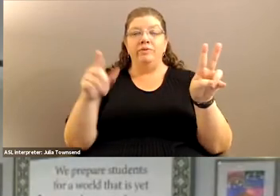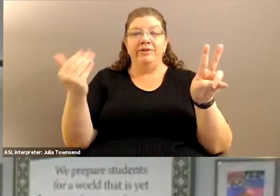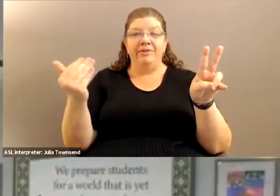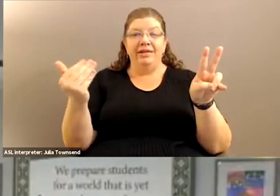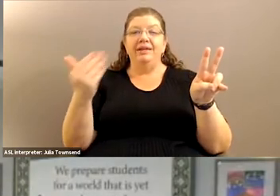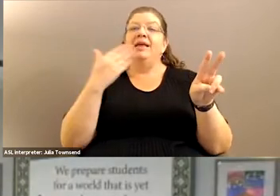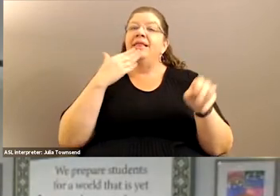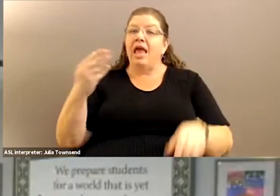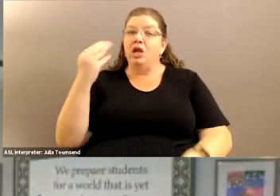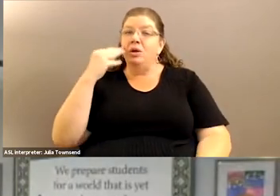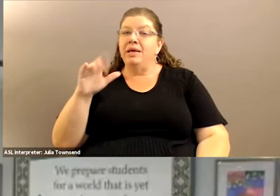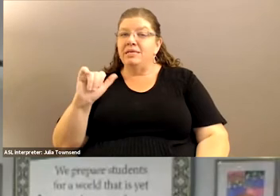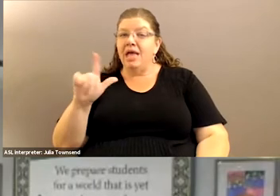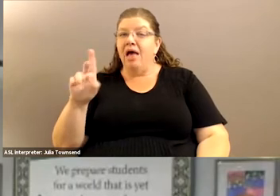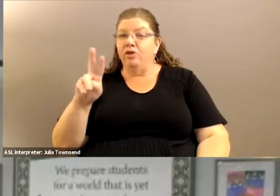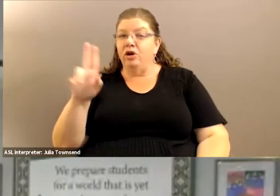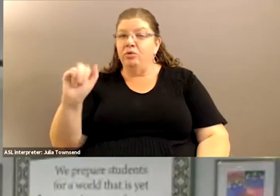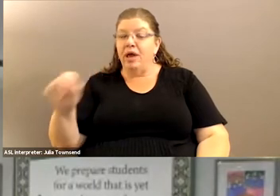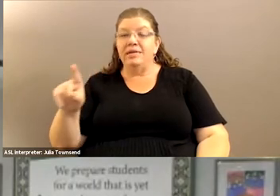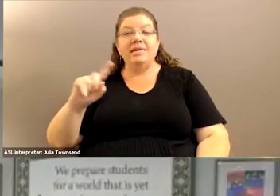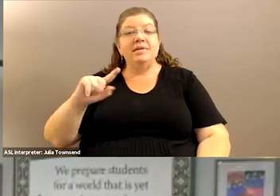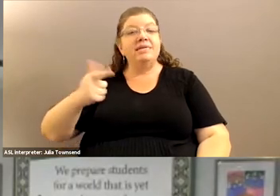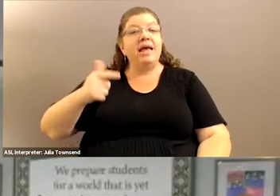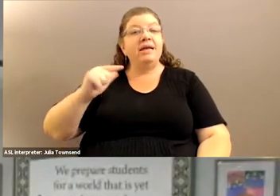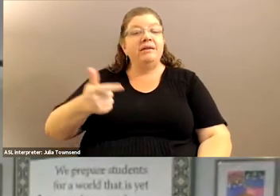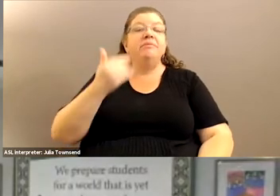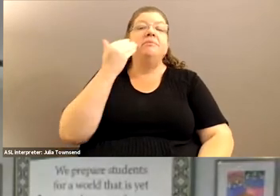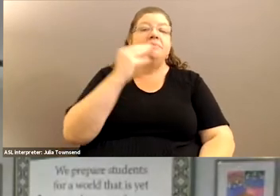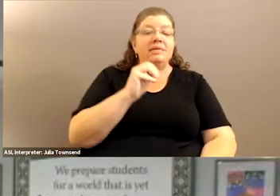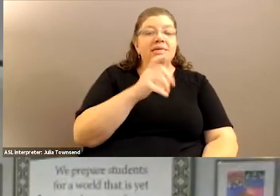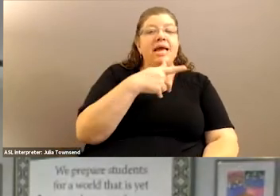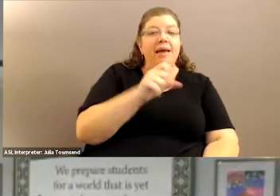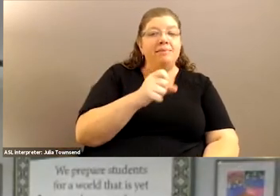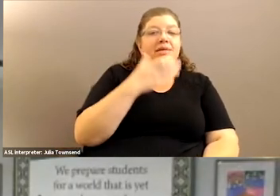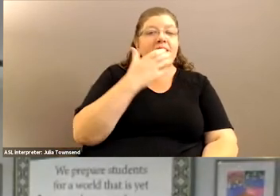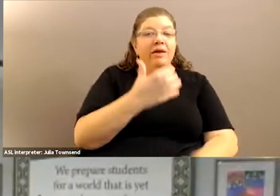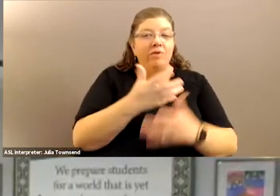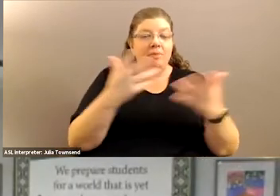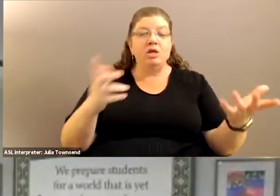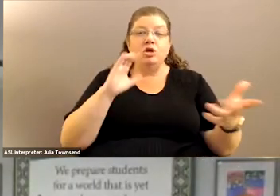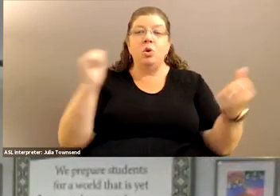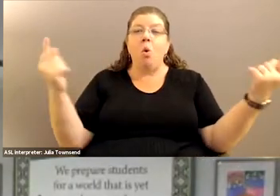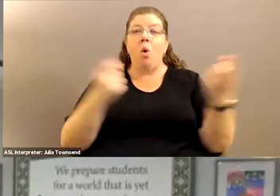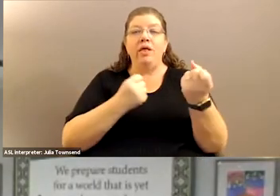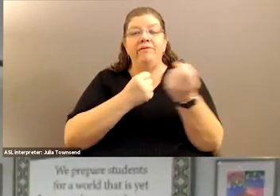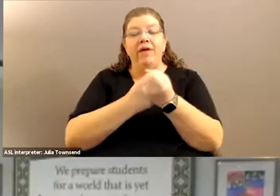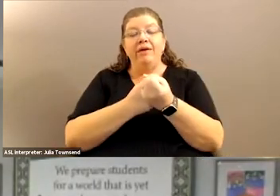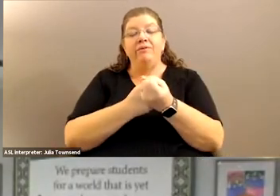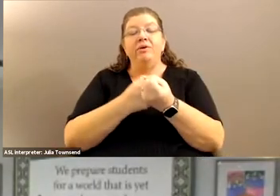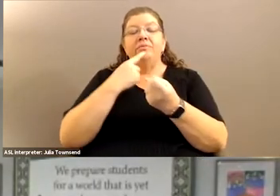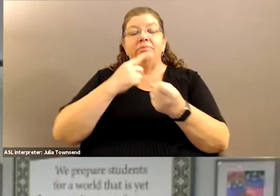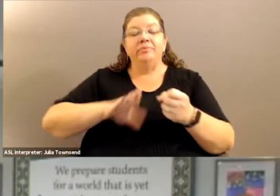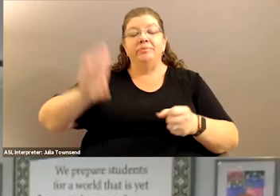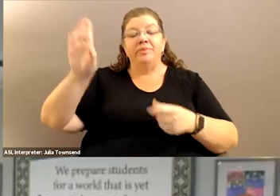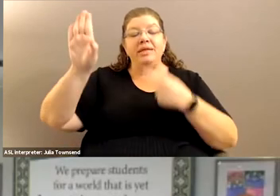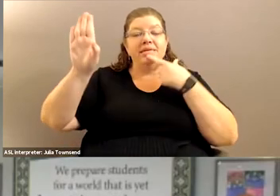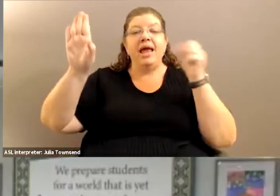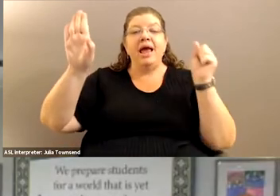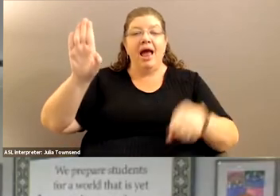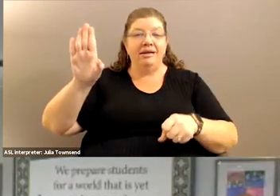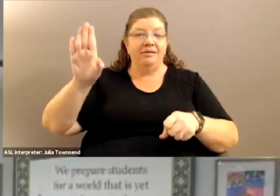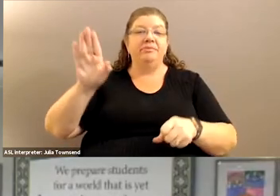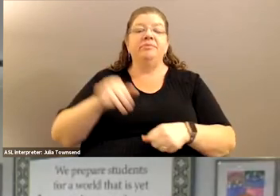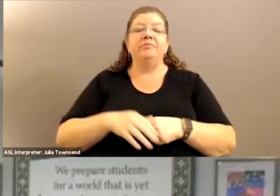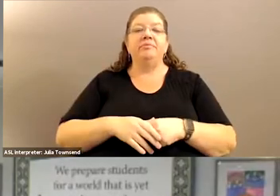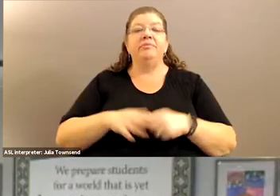thank you miss alvarez and the second mr capps thank you very much all in favor please signify by raising your hand and saying